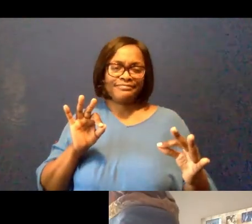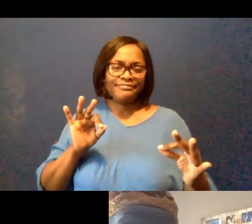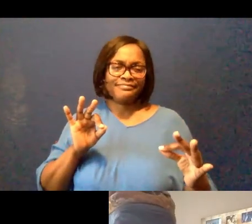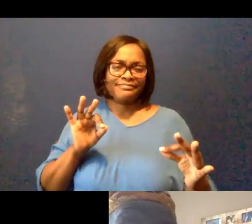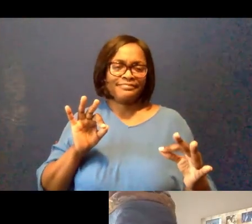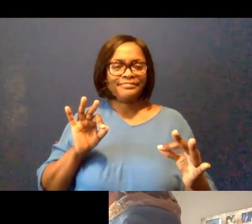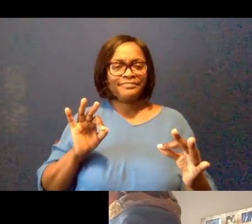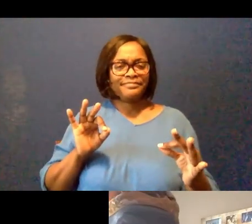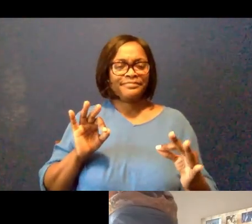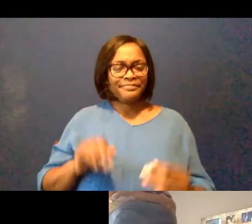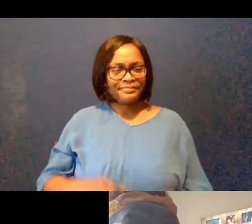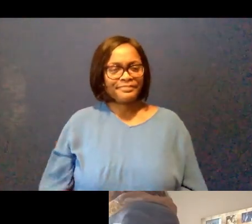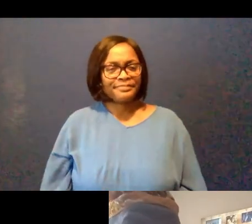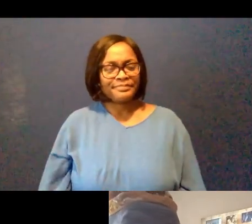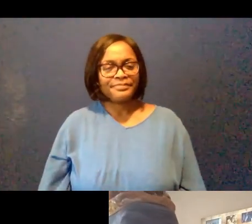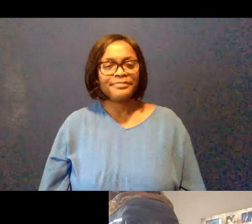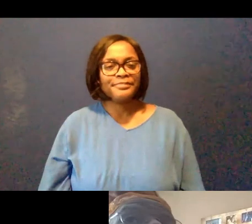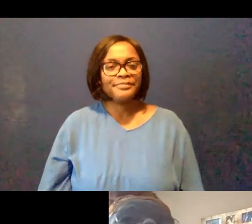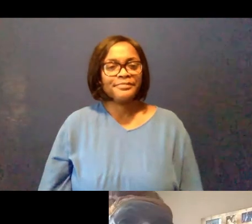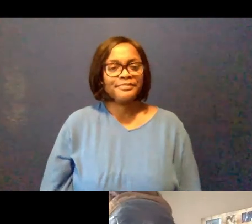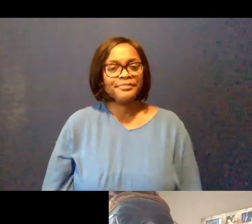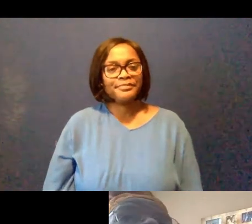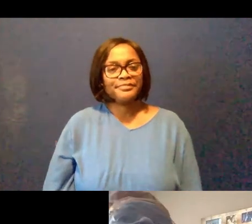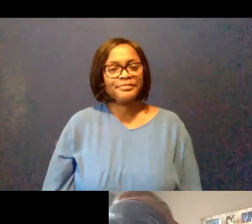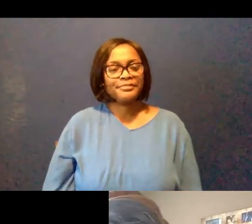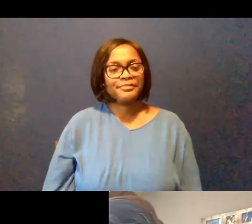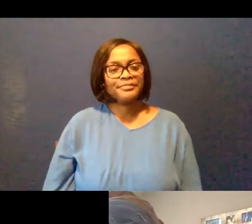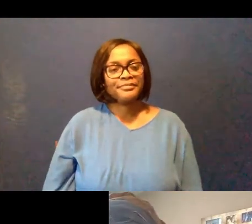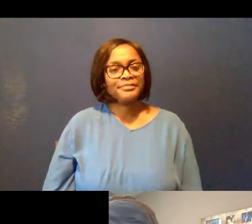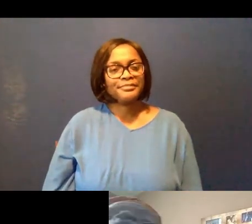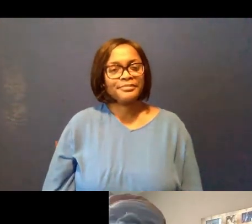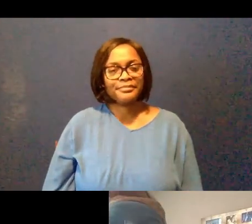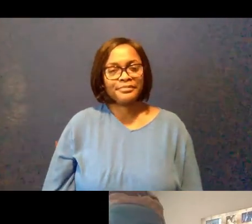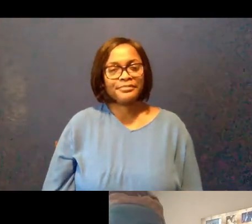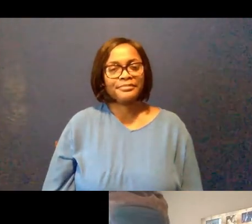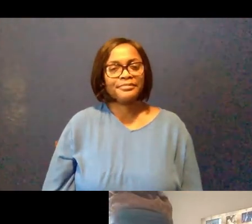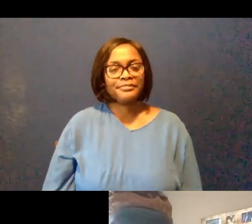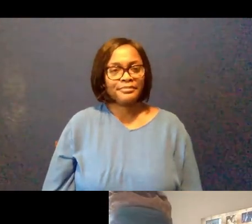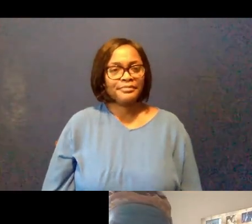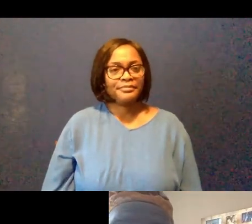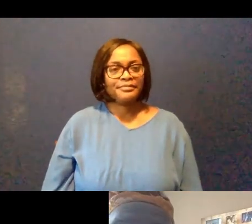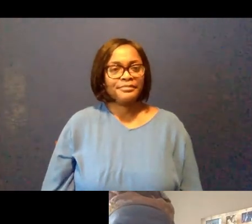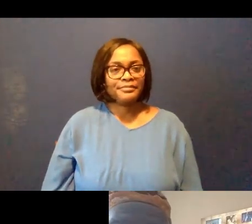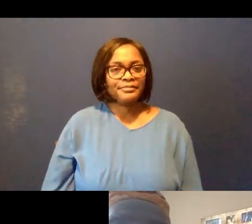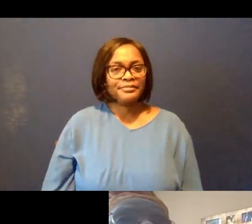it talks about how the high